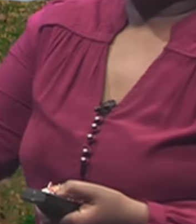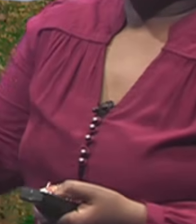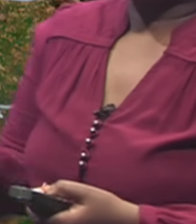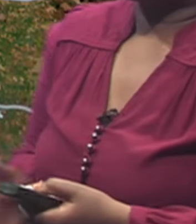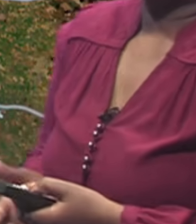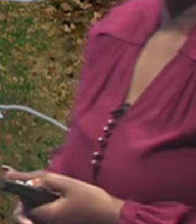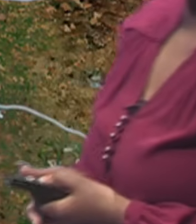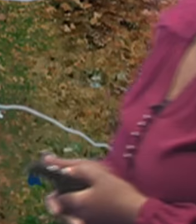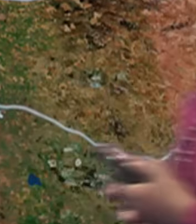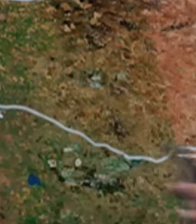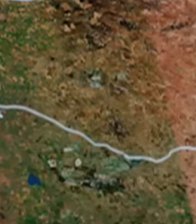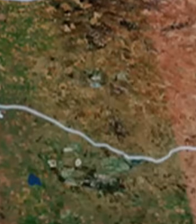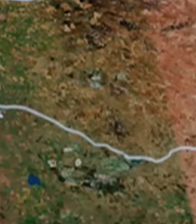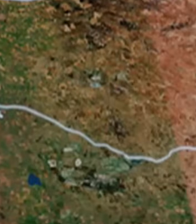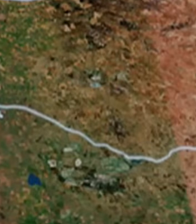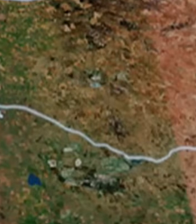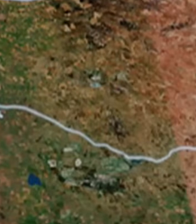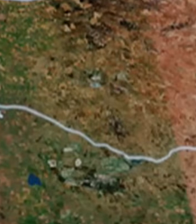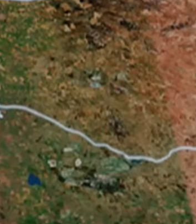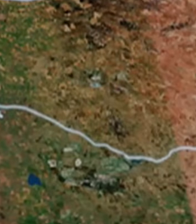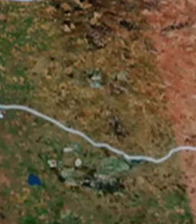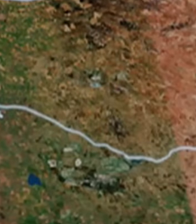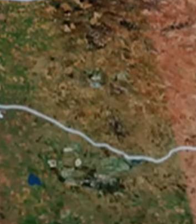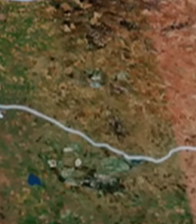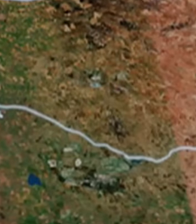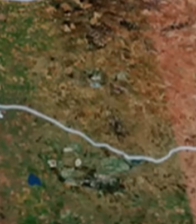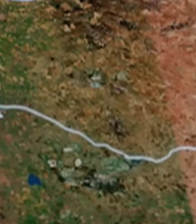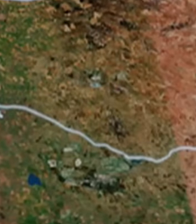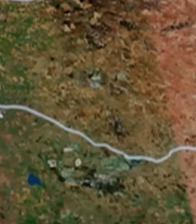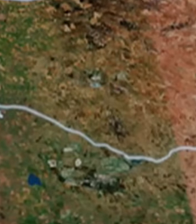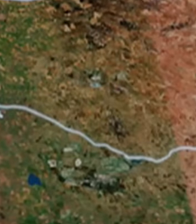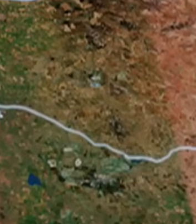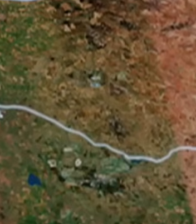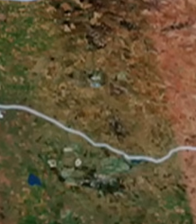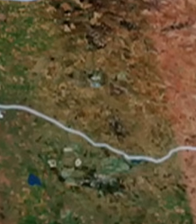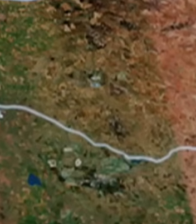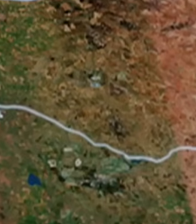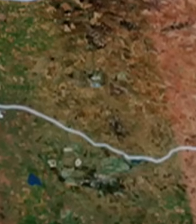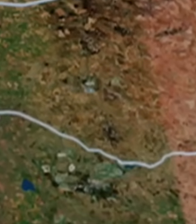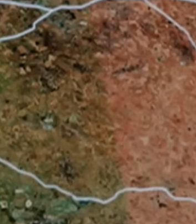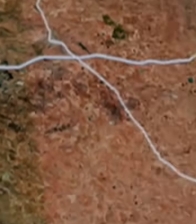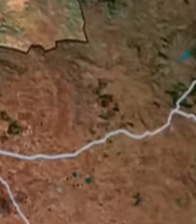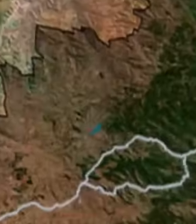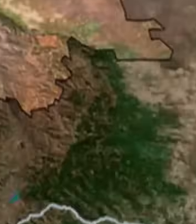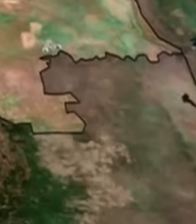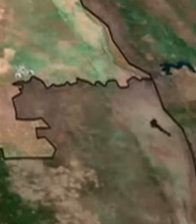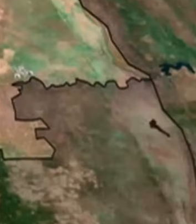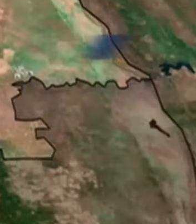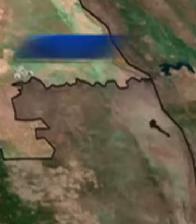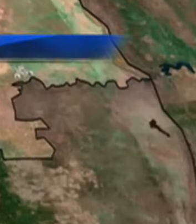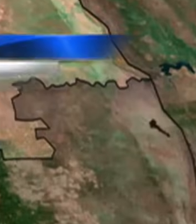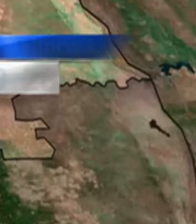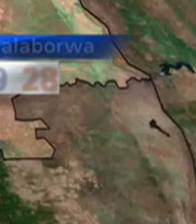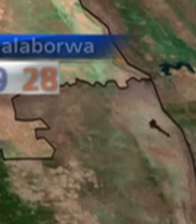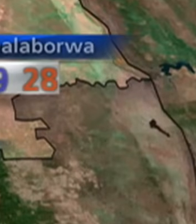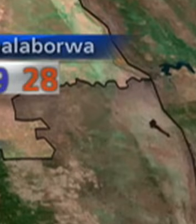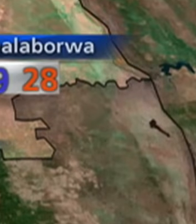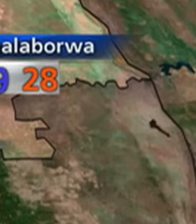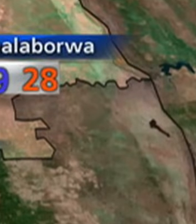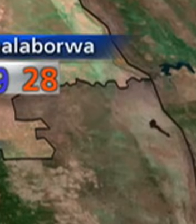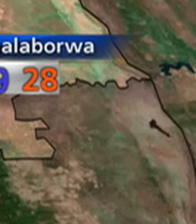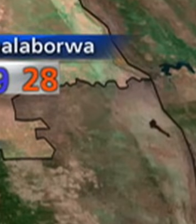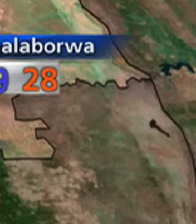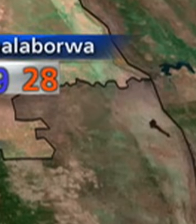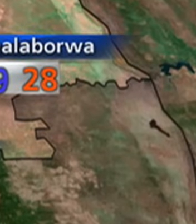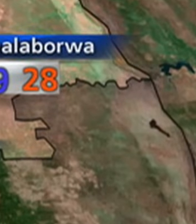lebelle province ya Gauteng Springs tle beke me go digrata di le 4 mo mosong me tla thusa fela ka digrata di le 12 le bongwe Johannesburg yone tle beke me go digrata di